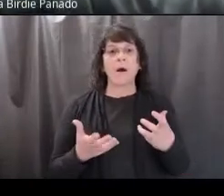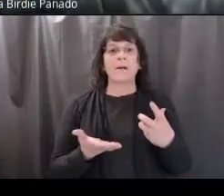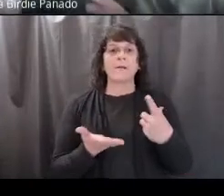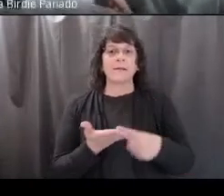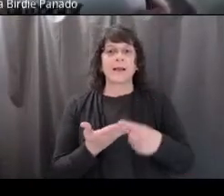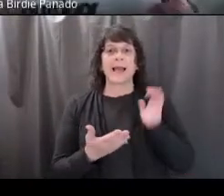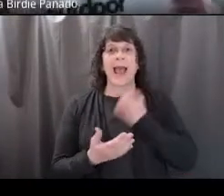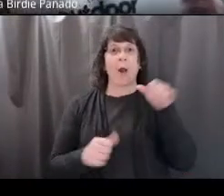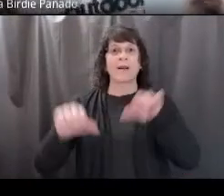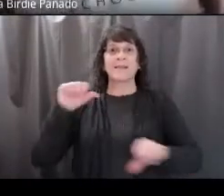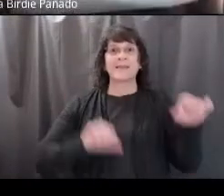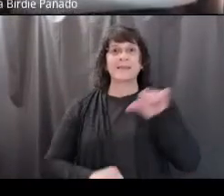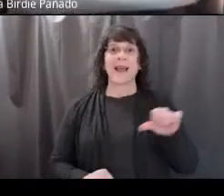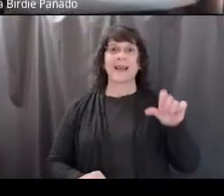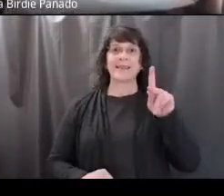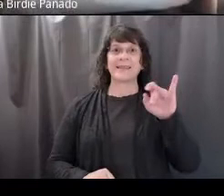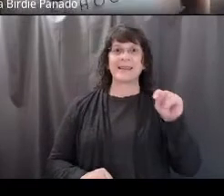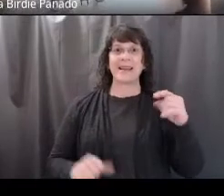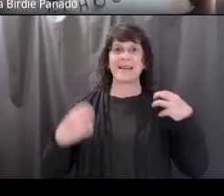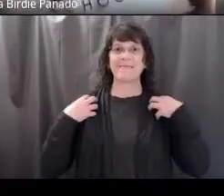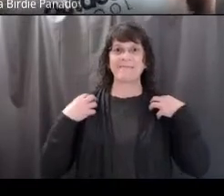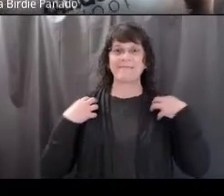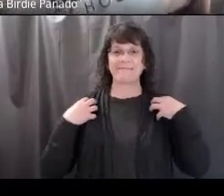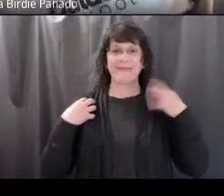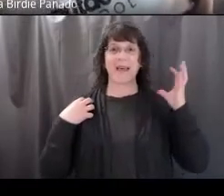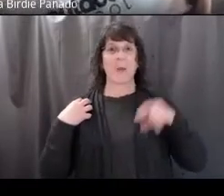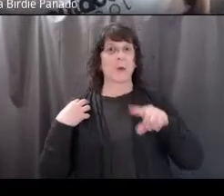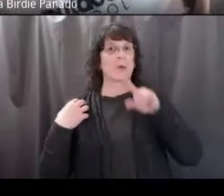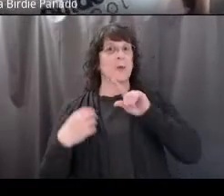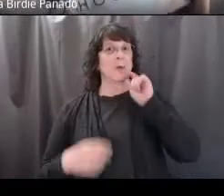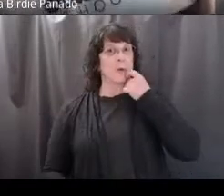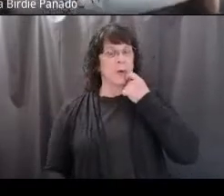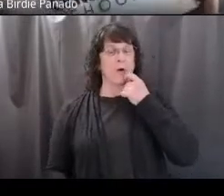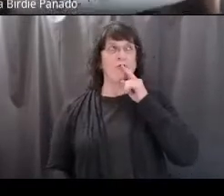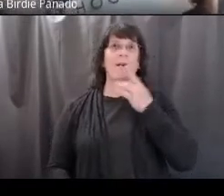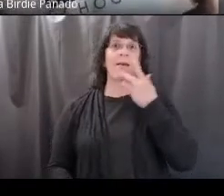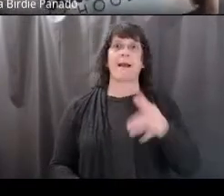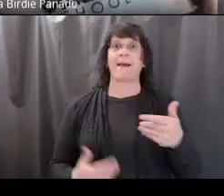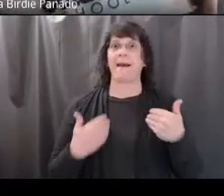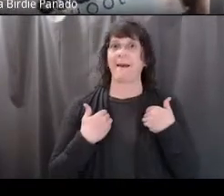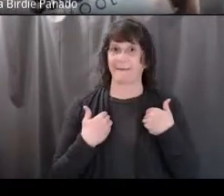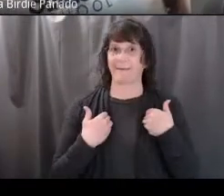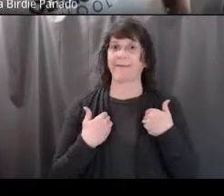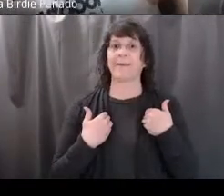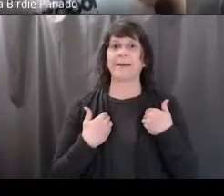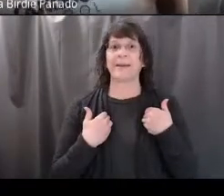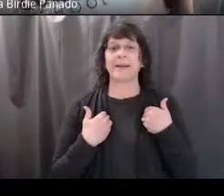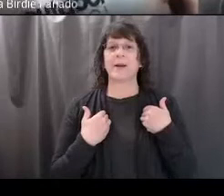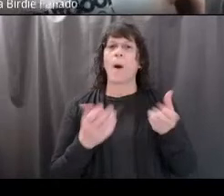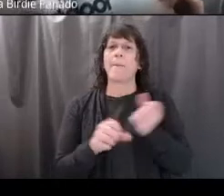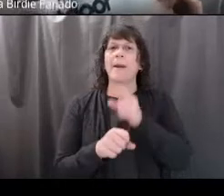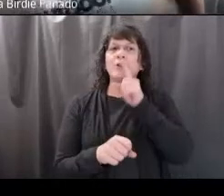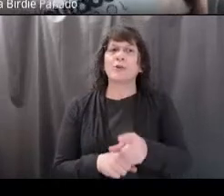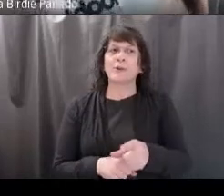our science kits. So these are really cool. We're really lucky to have these. We want to